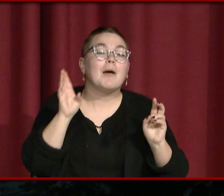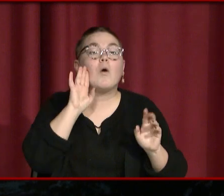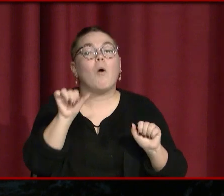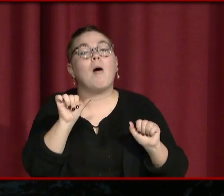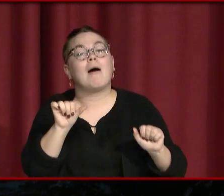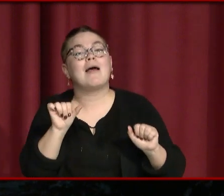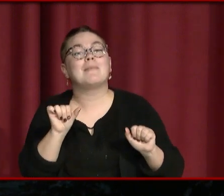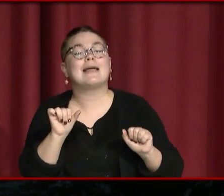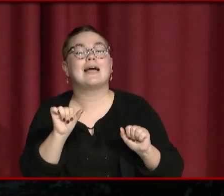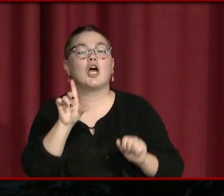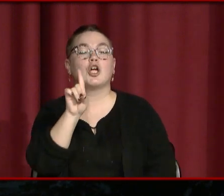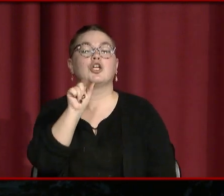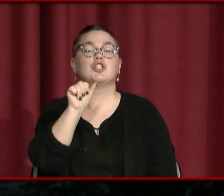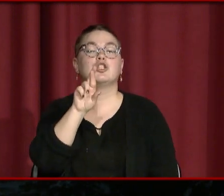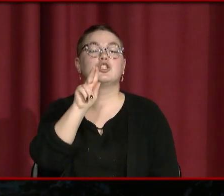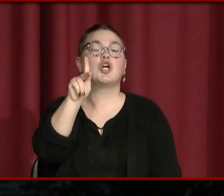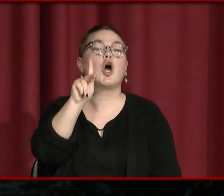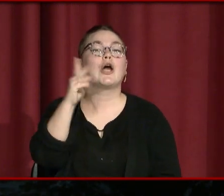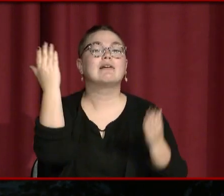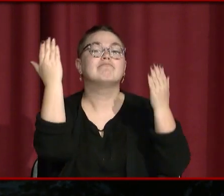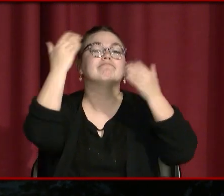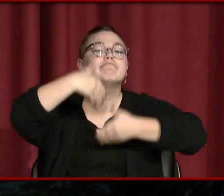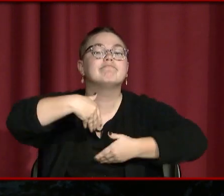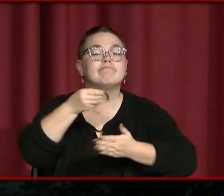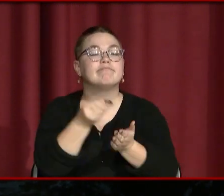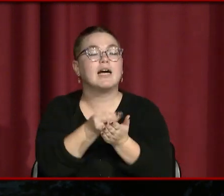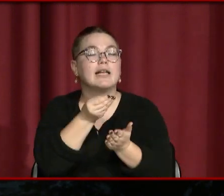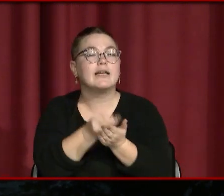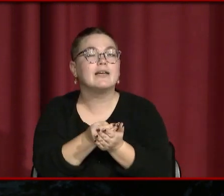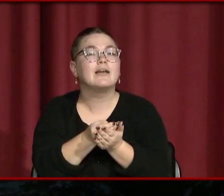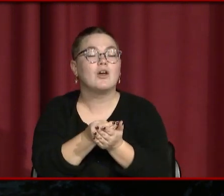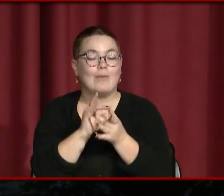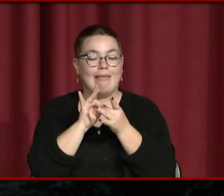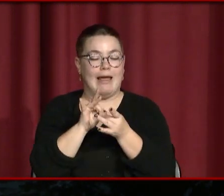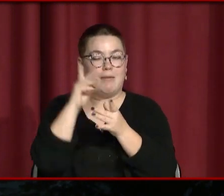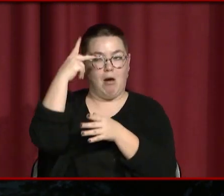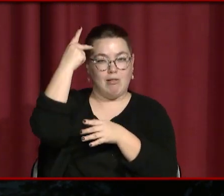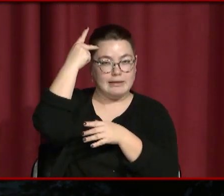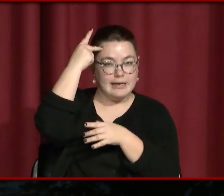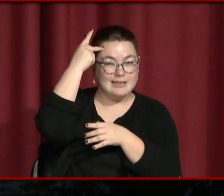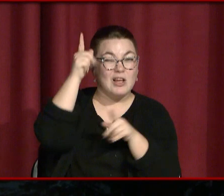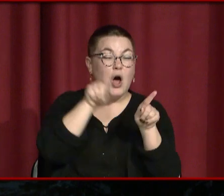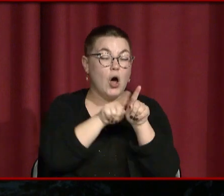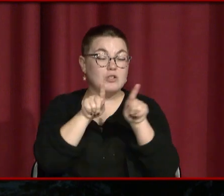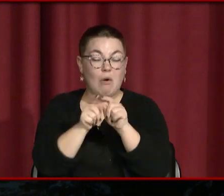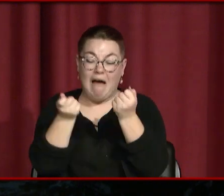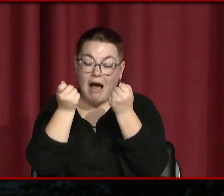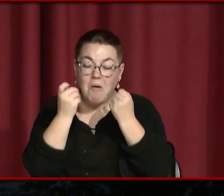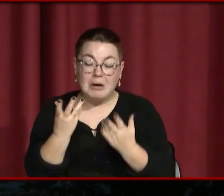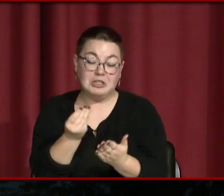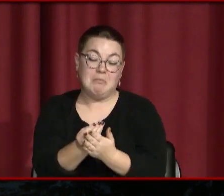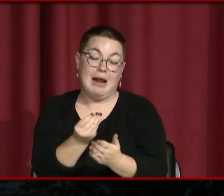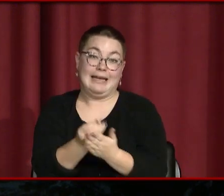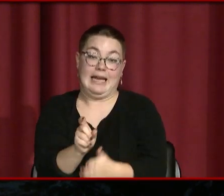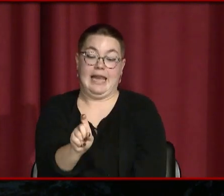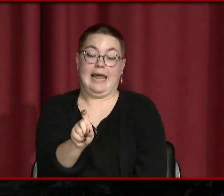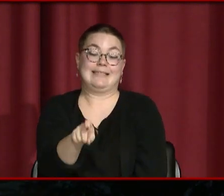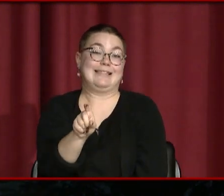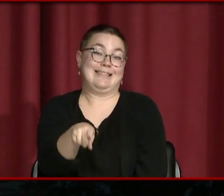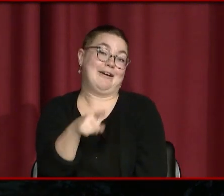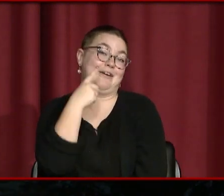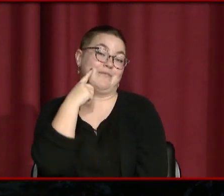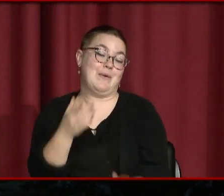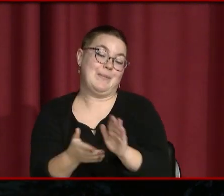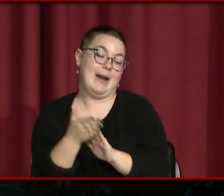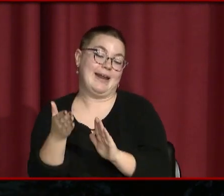electoral process, dark money in politics, and even just the amount of money that is necessary.